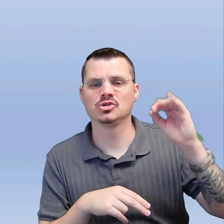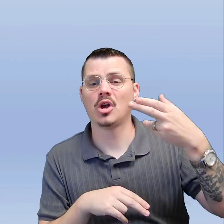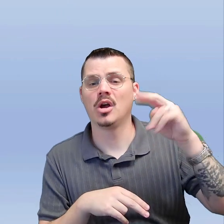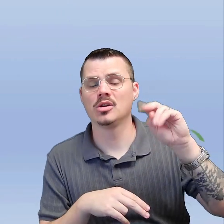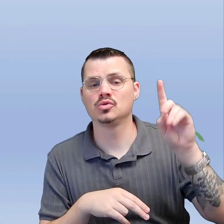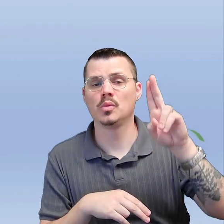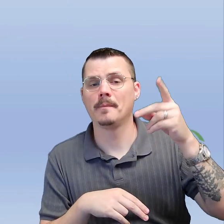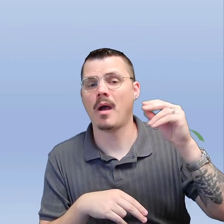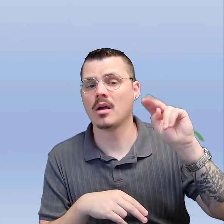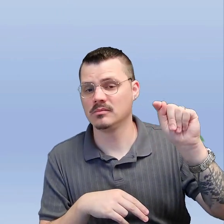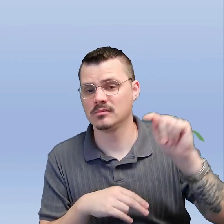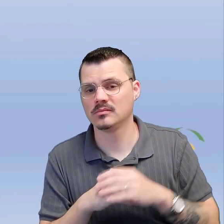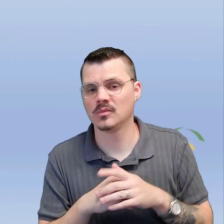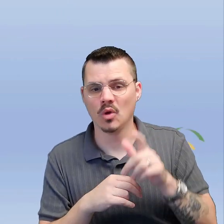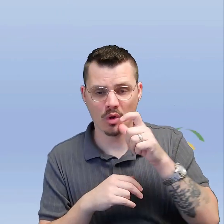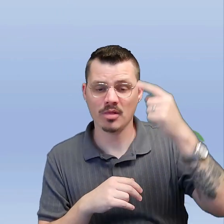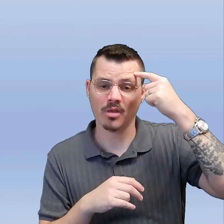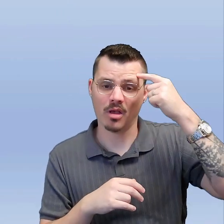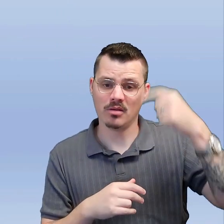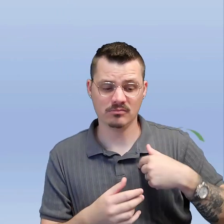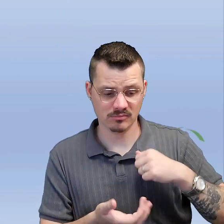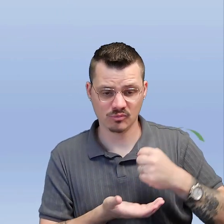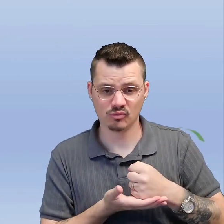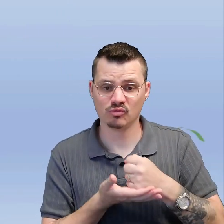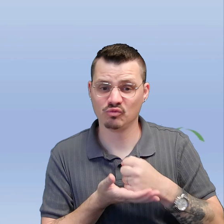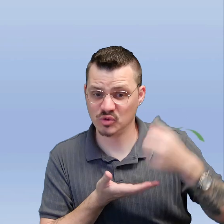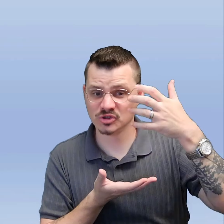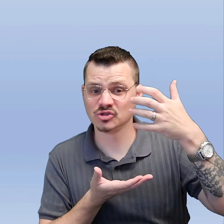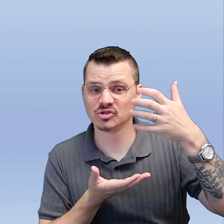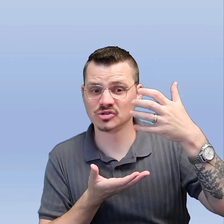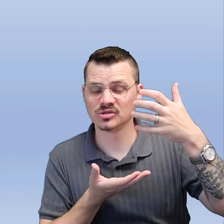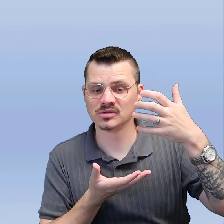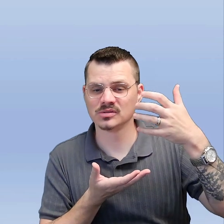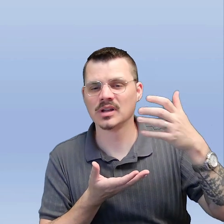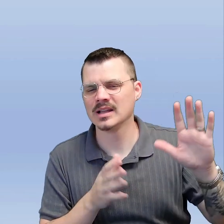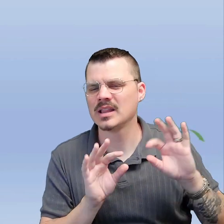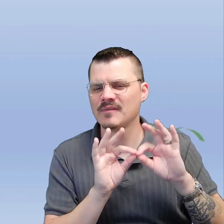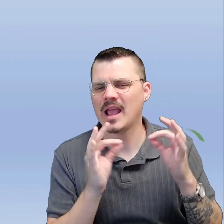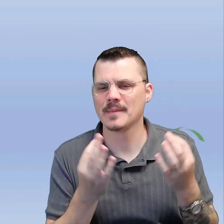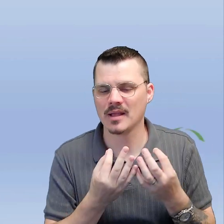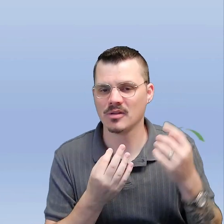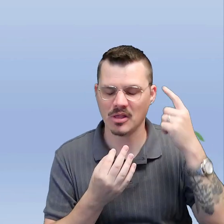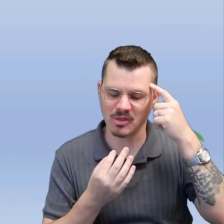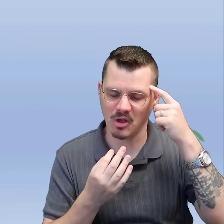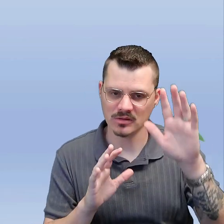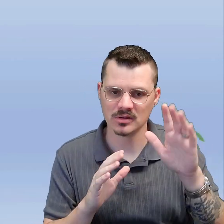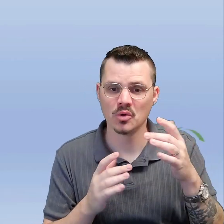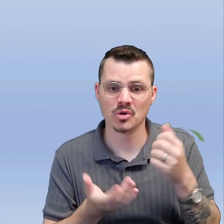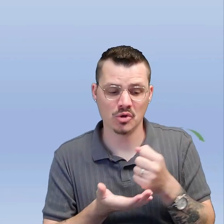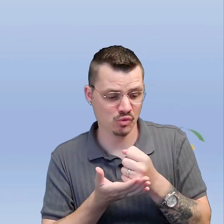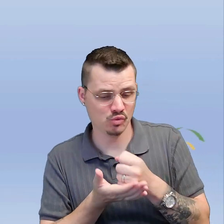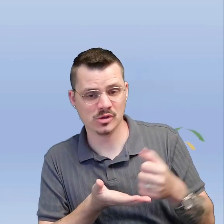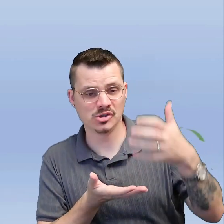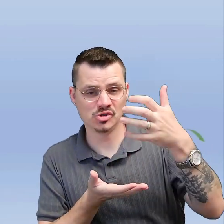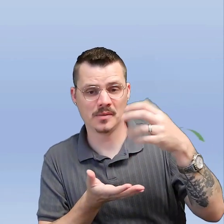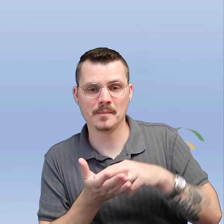John DuPont, who thought that being rich, his family, I guess, thought that being